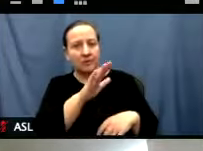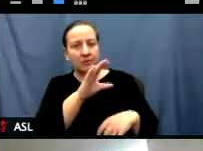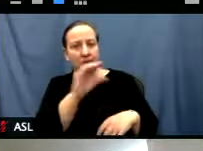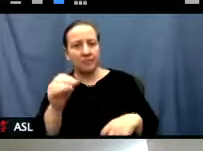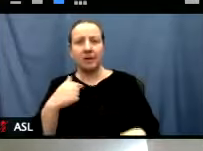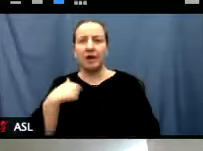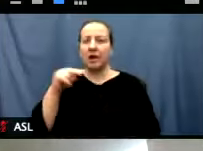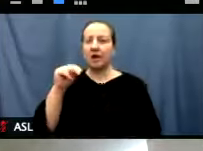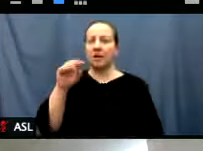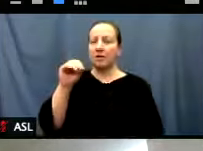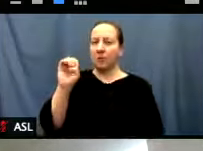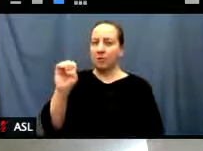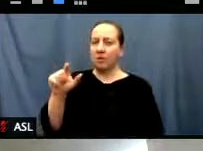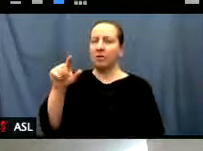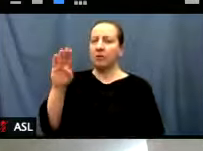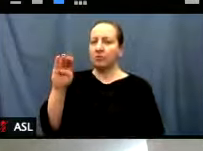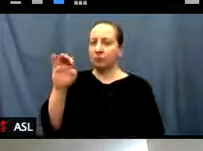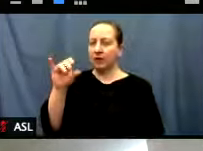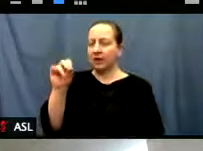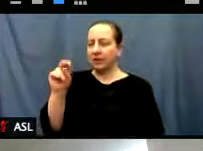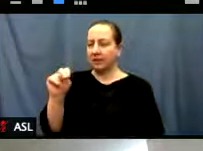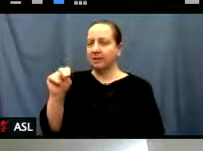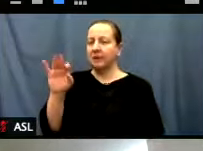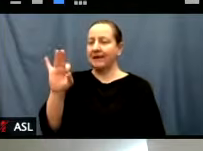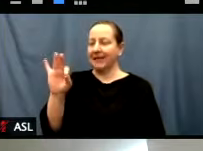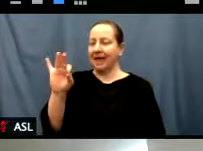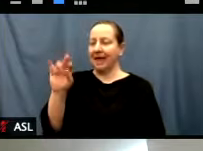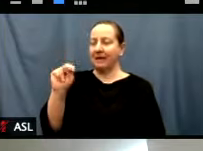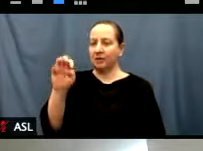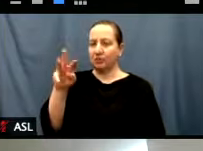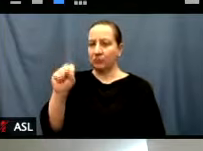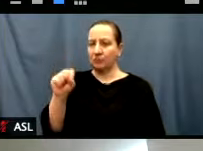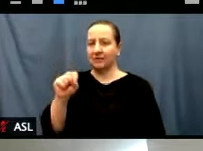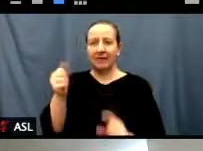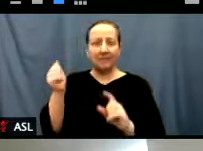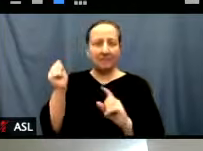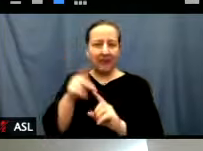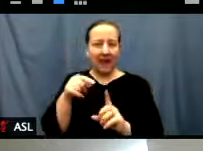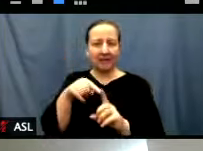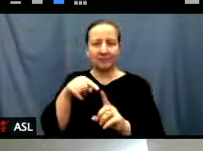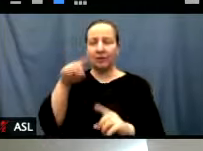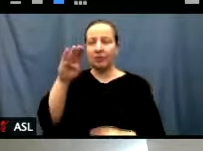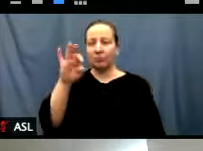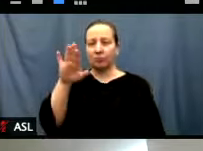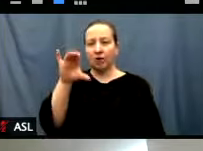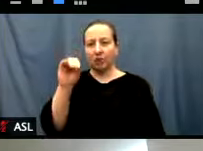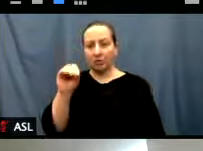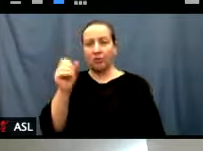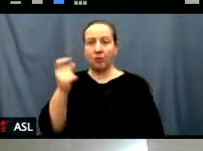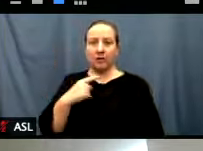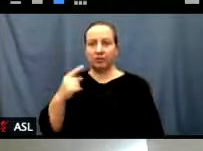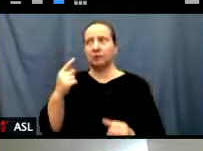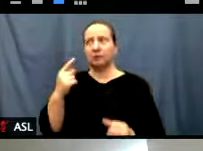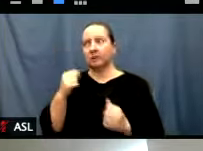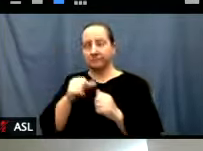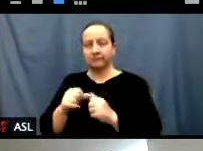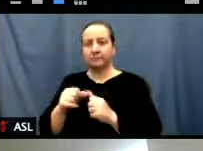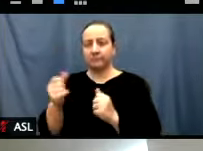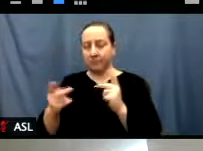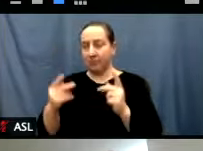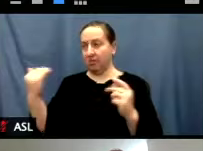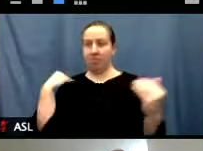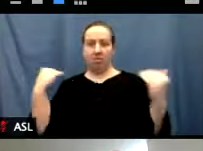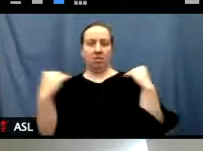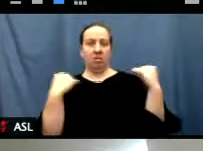Noel Brennan with 9 News. Bringing it back to the Broncos question, our newsroom continues to get questions about